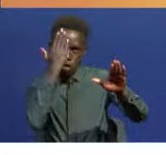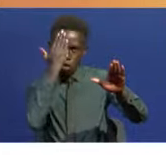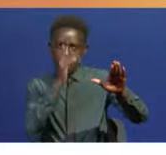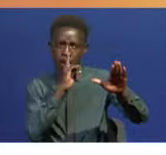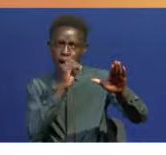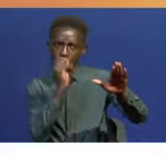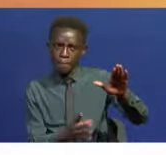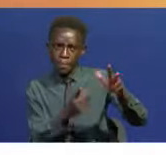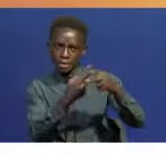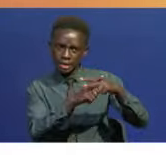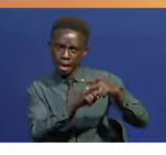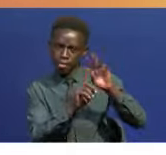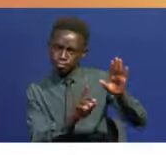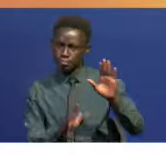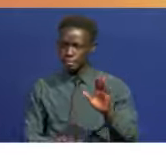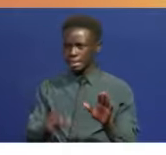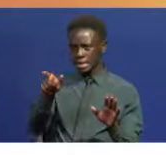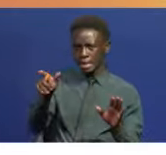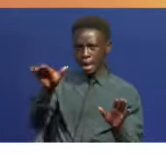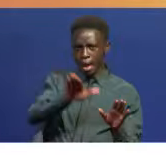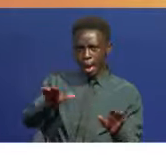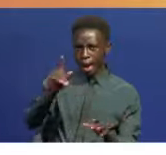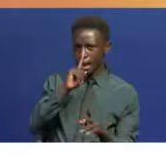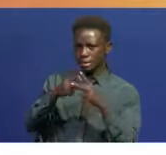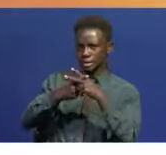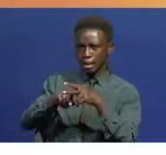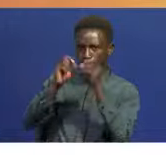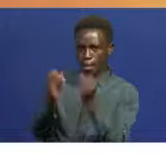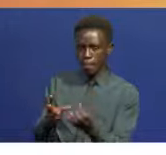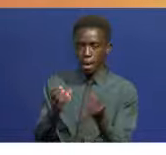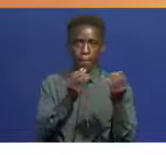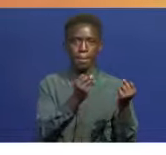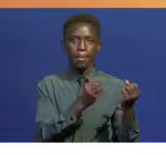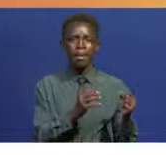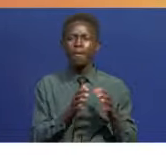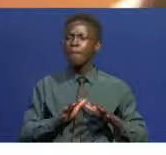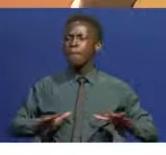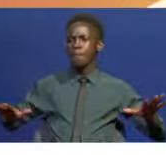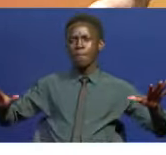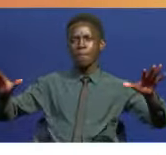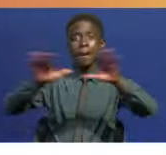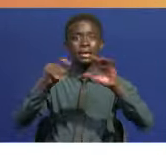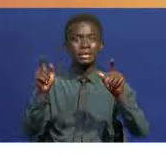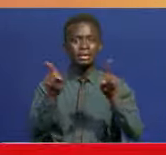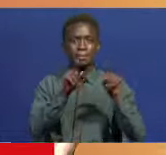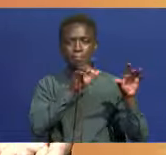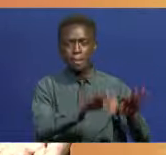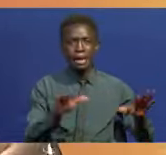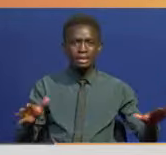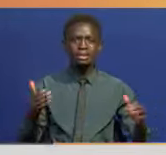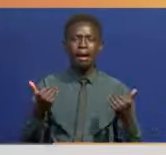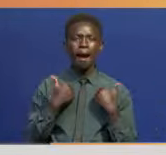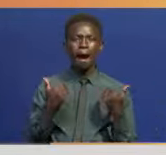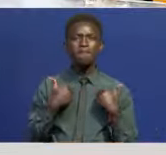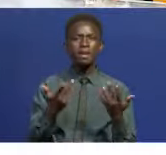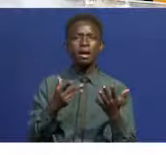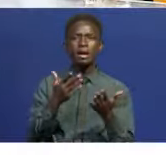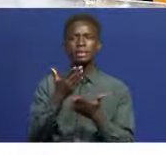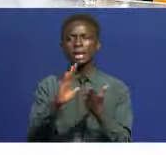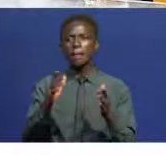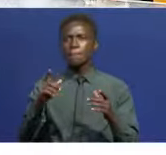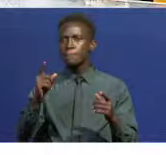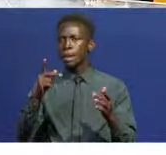we can start in this much. And it's all over. Even in marketing, we have something called the price discrimination. You will find a broom